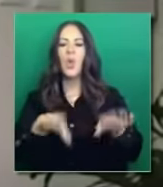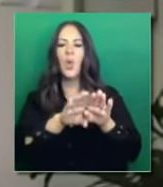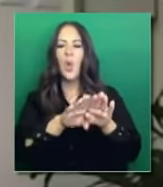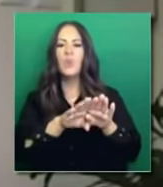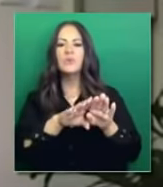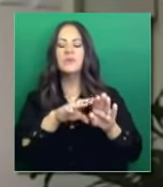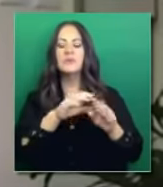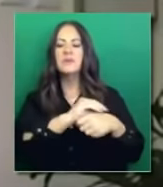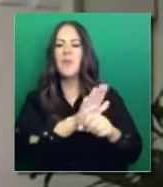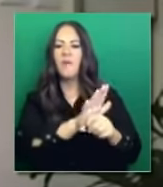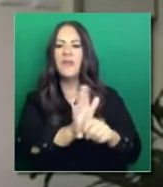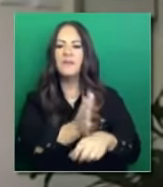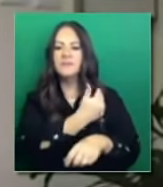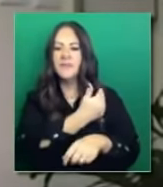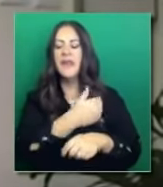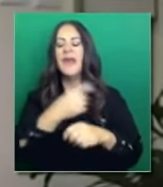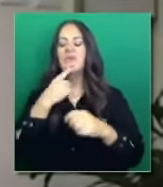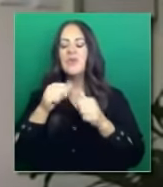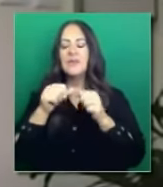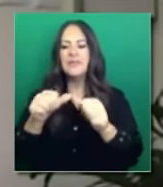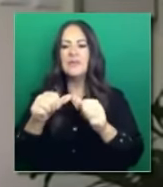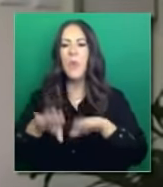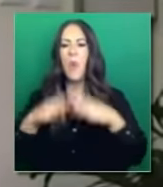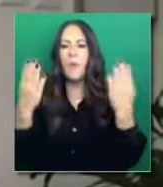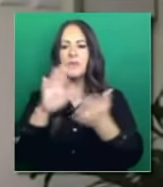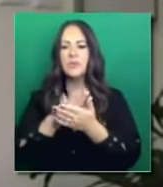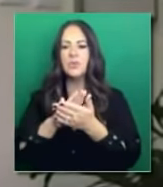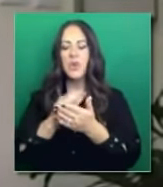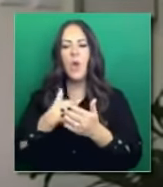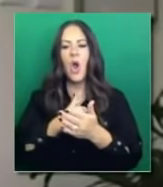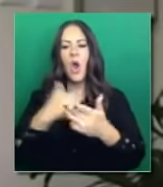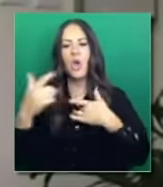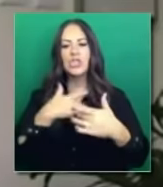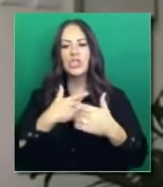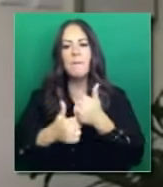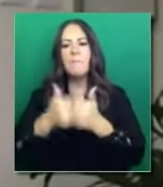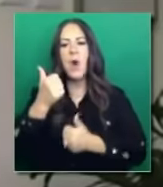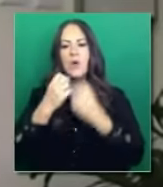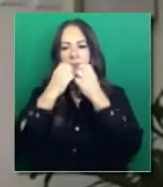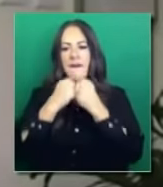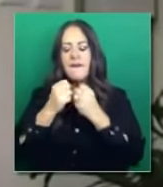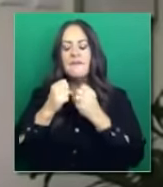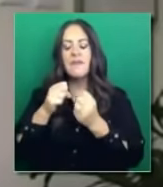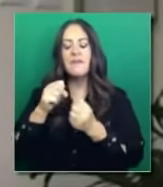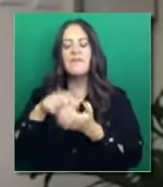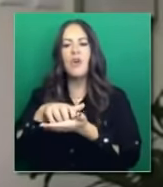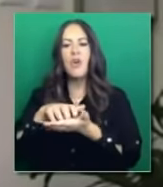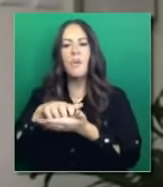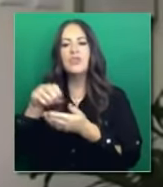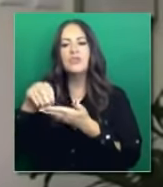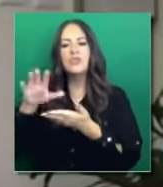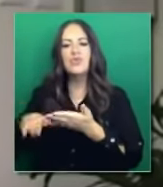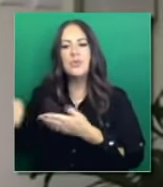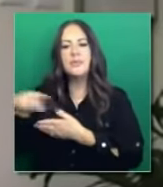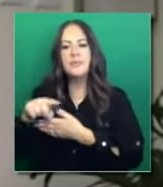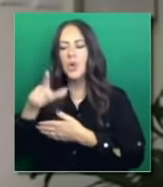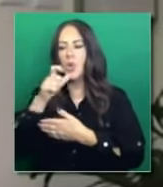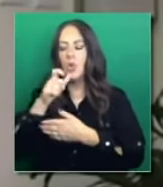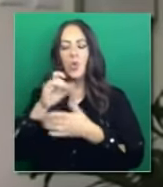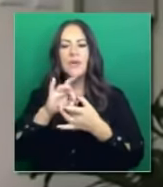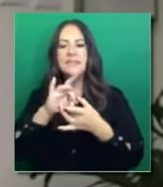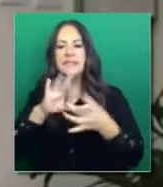serve, as you said, the students who are most vulnerable, as the state superintendent said, the many who have been disconnected